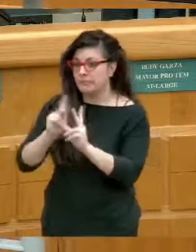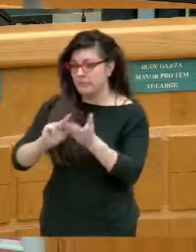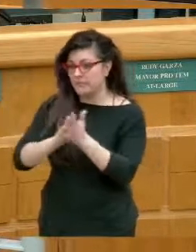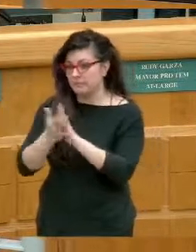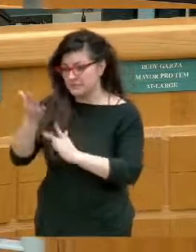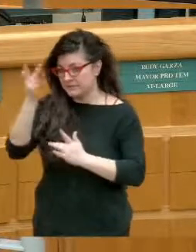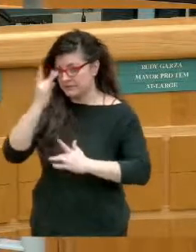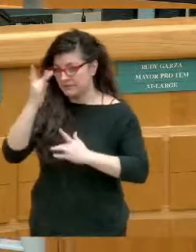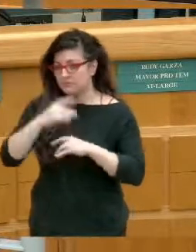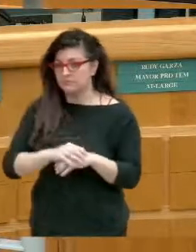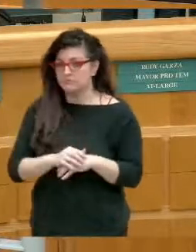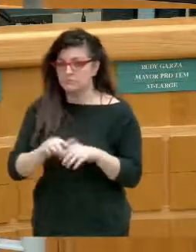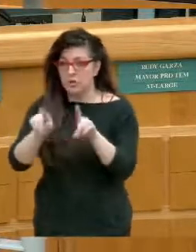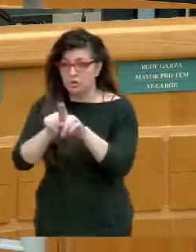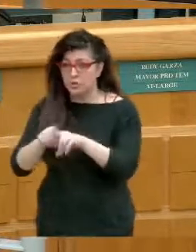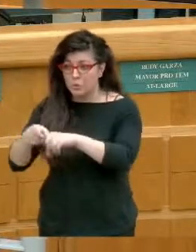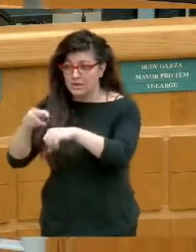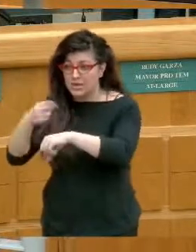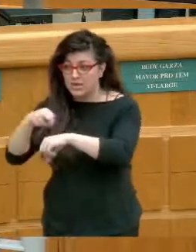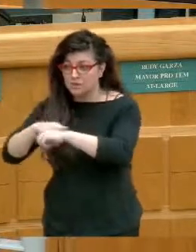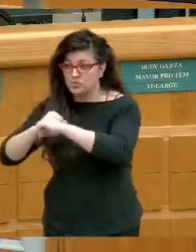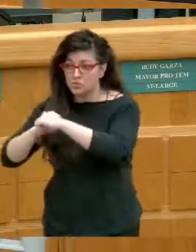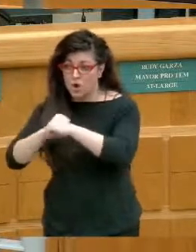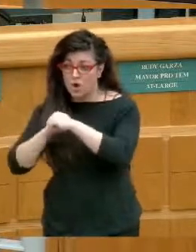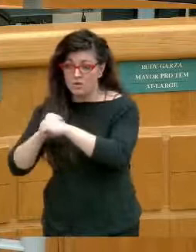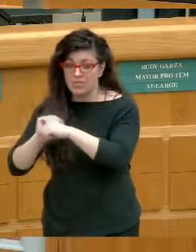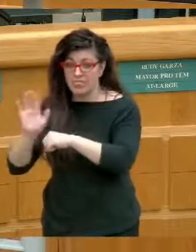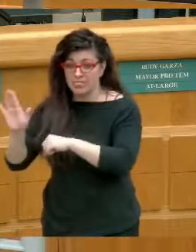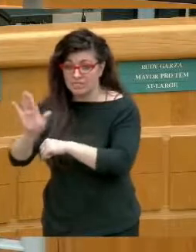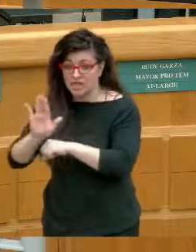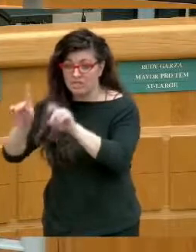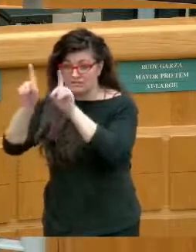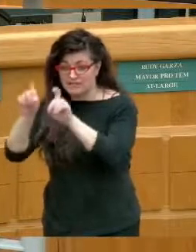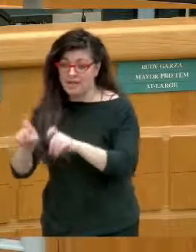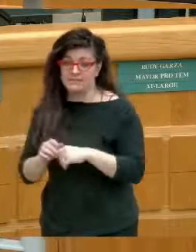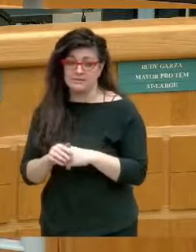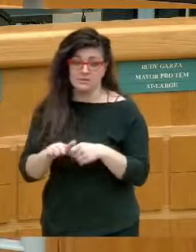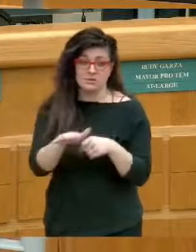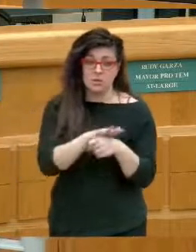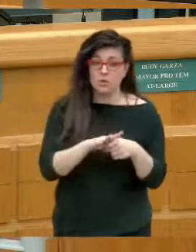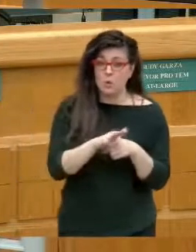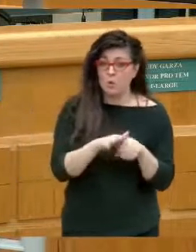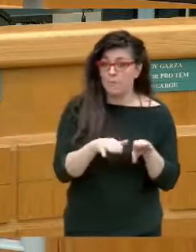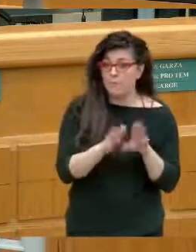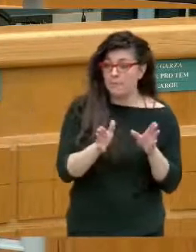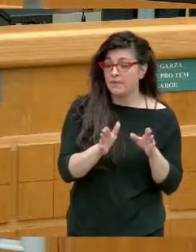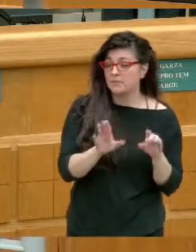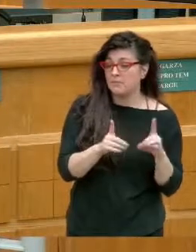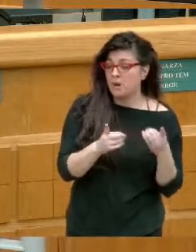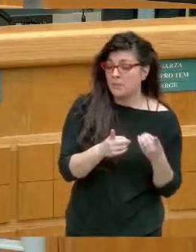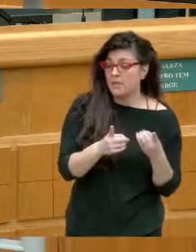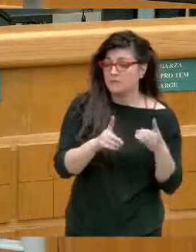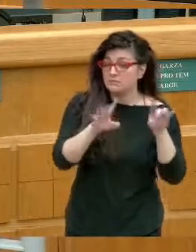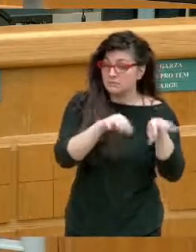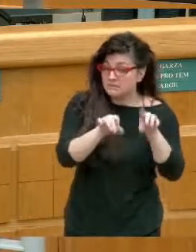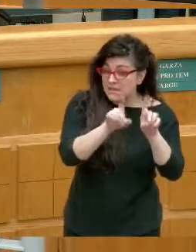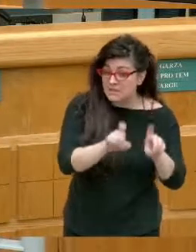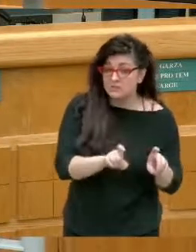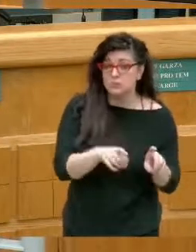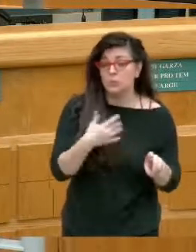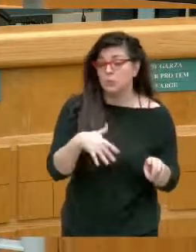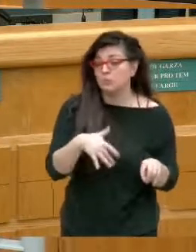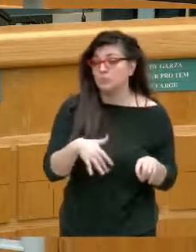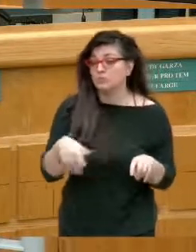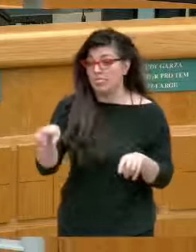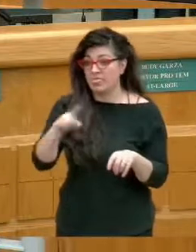by the National Guard and by our local officials and everybody has been excellent and much more timely than